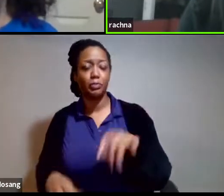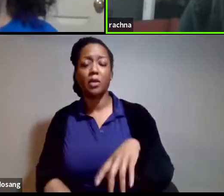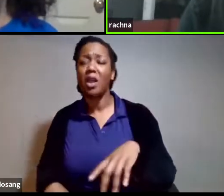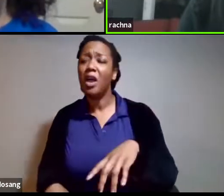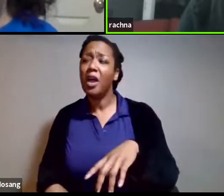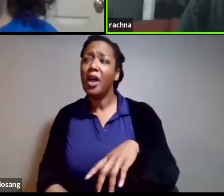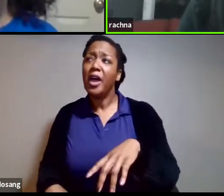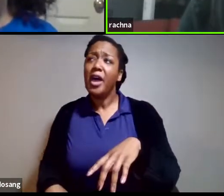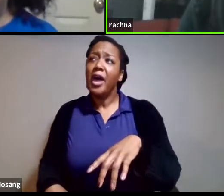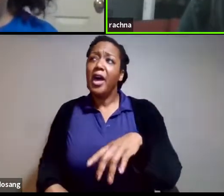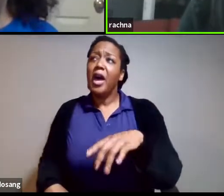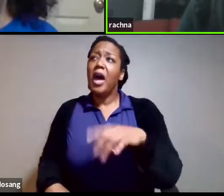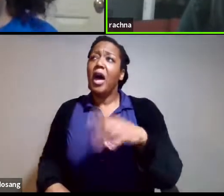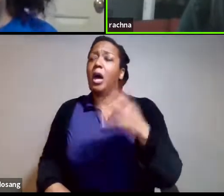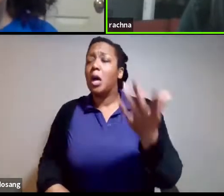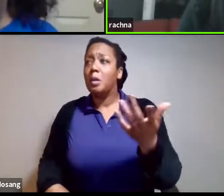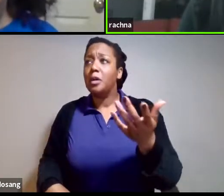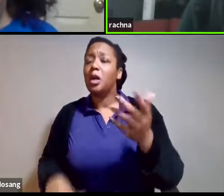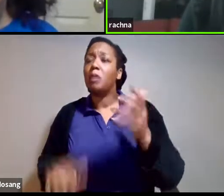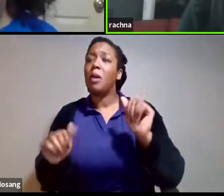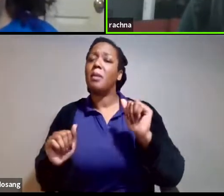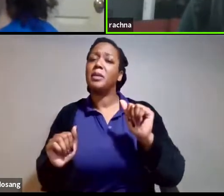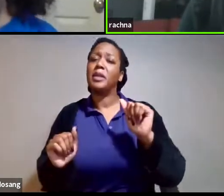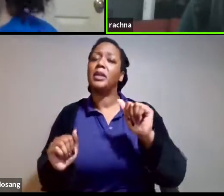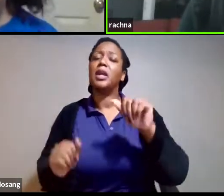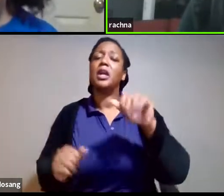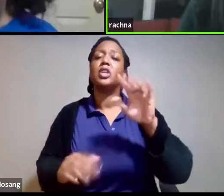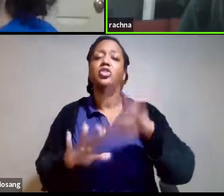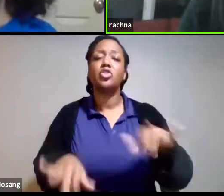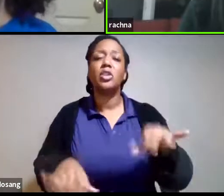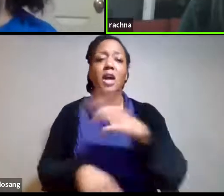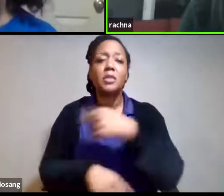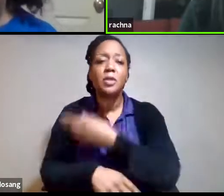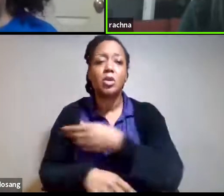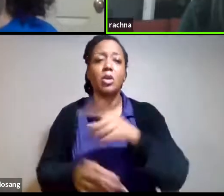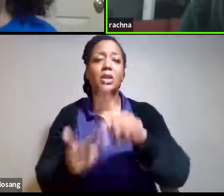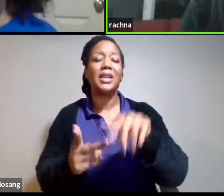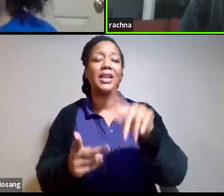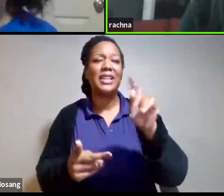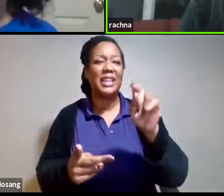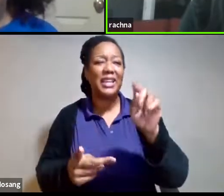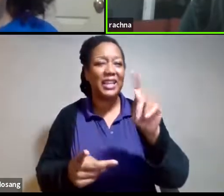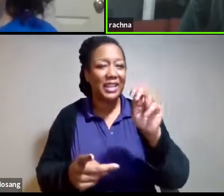Children's Hospital, Kennedy Krieger, or the Keller Center.